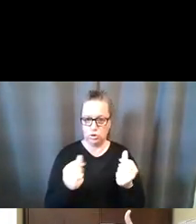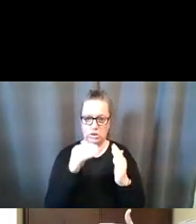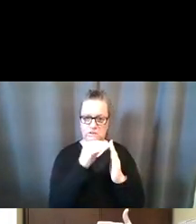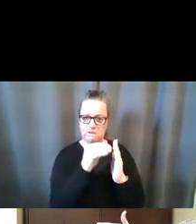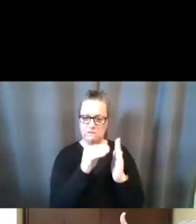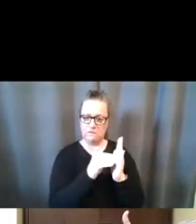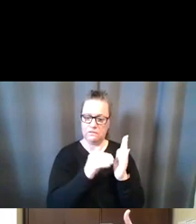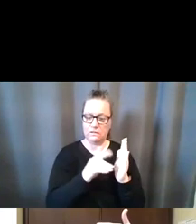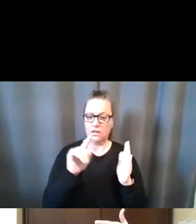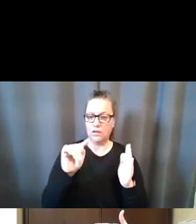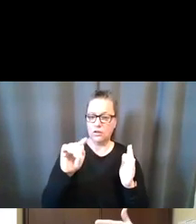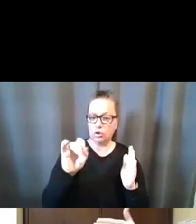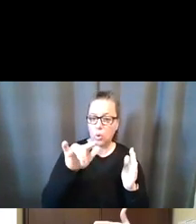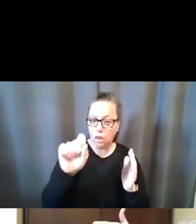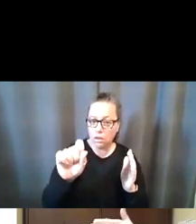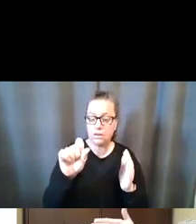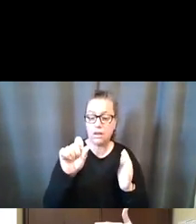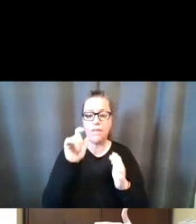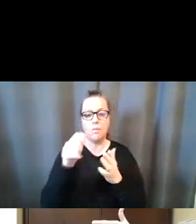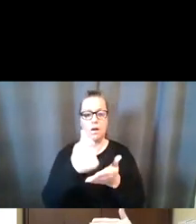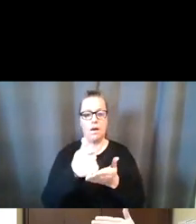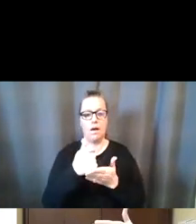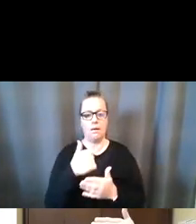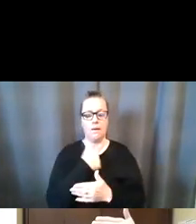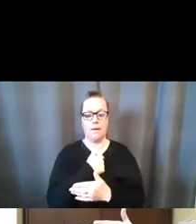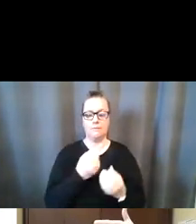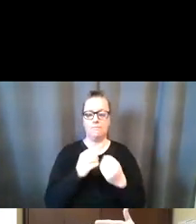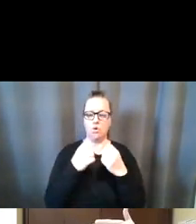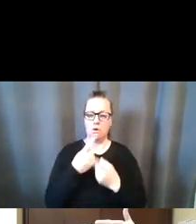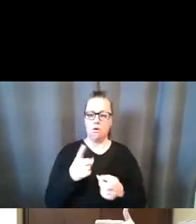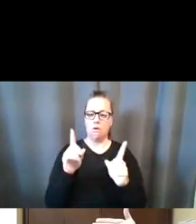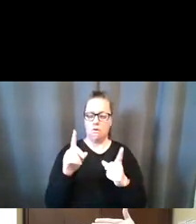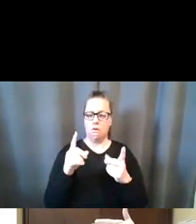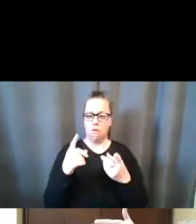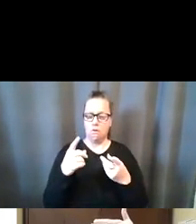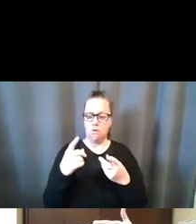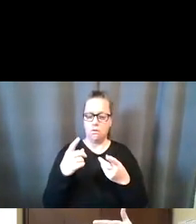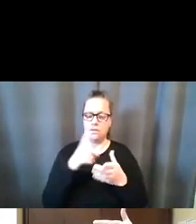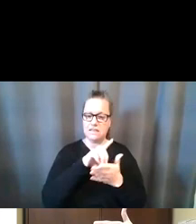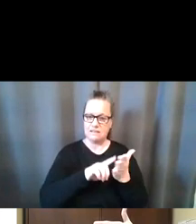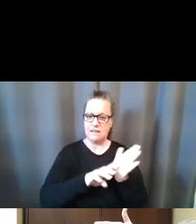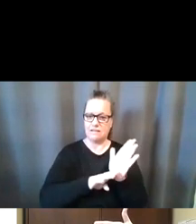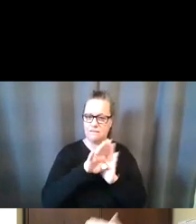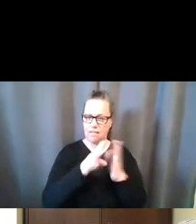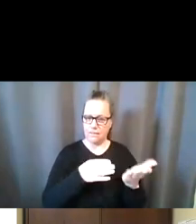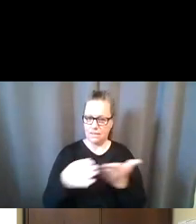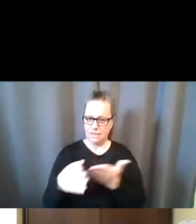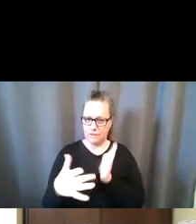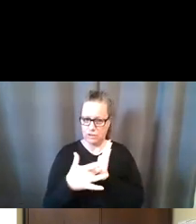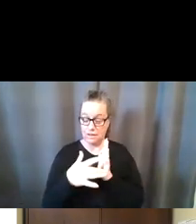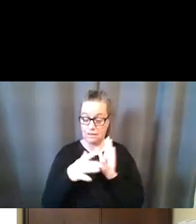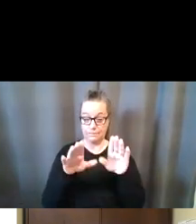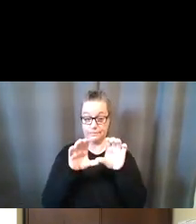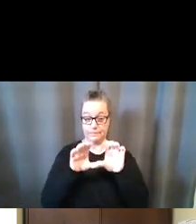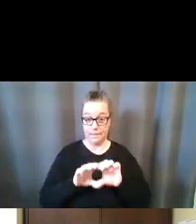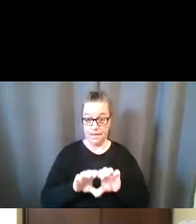Six Sigma approach that would help us more effectively design, develop, and deliver the technical solution. But at the bottom,